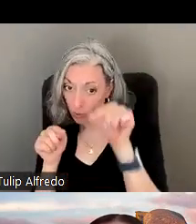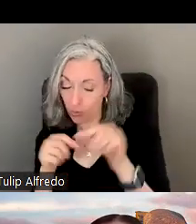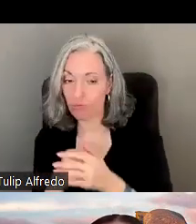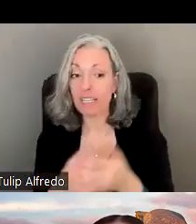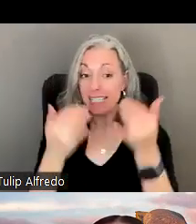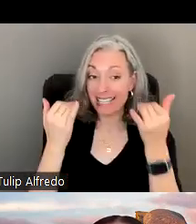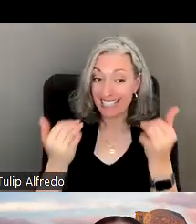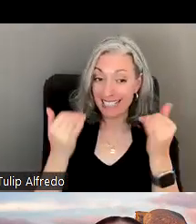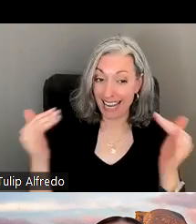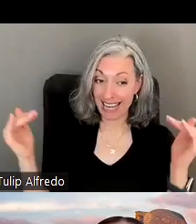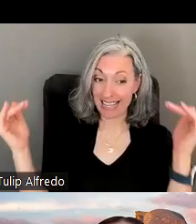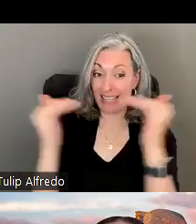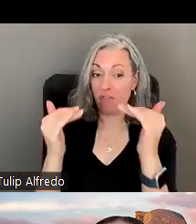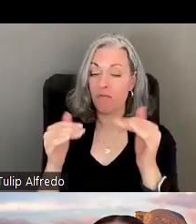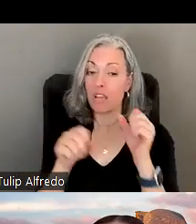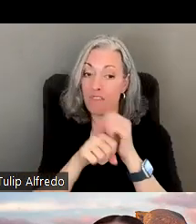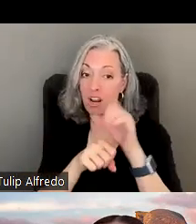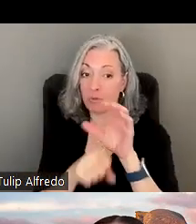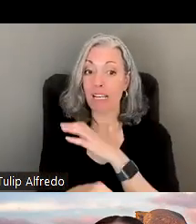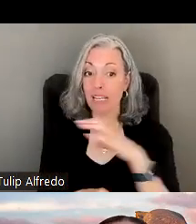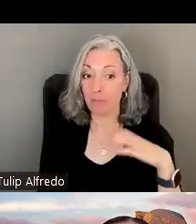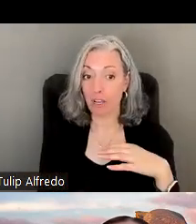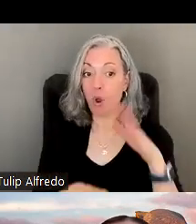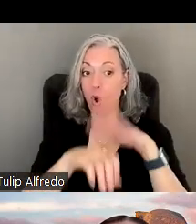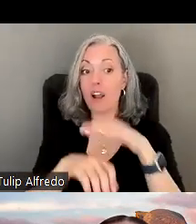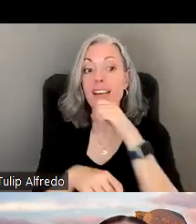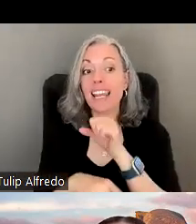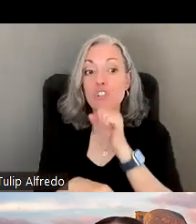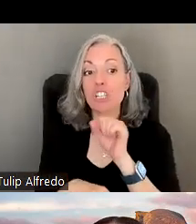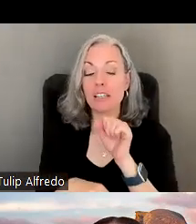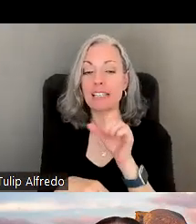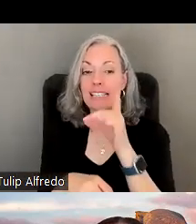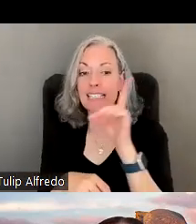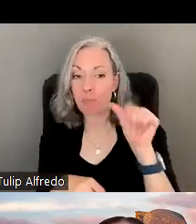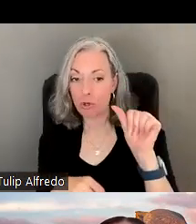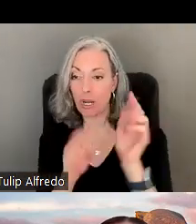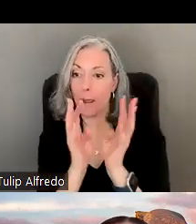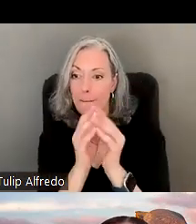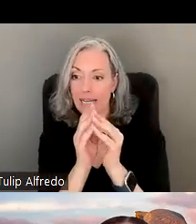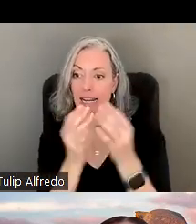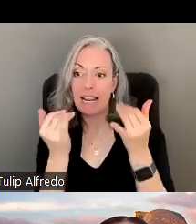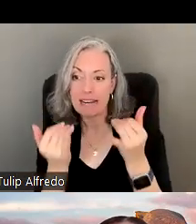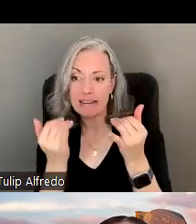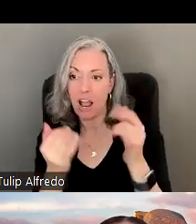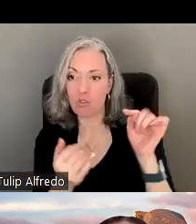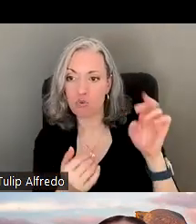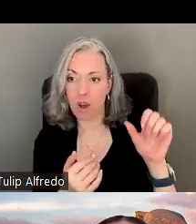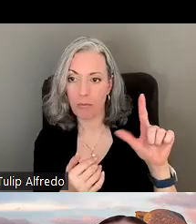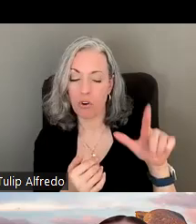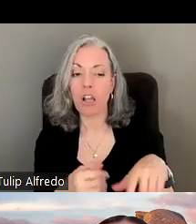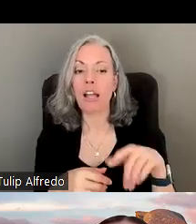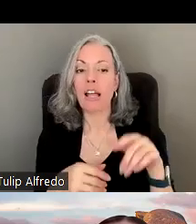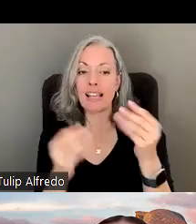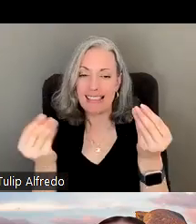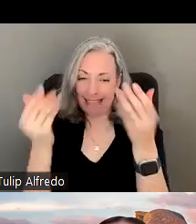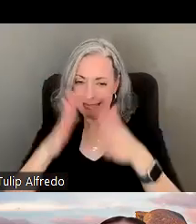Equity Advisory Committee on Aging and Disability meeting, we take a moment to acknowledge the tribal lands in California in which